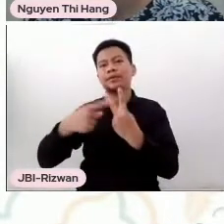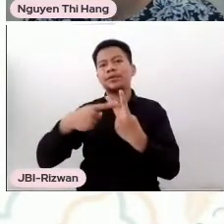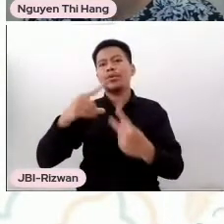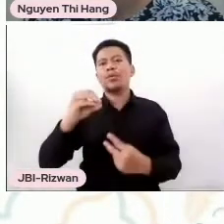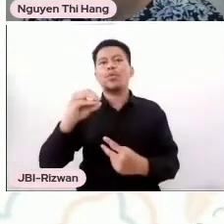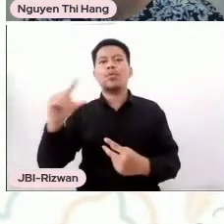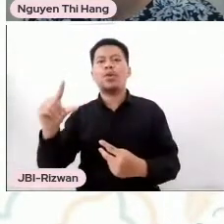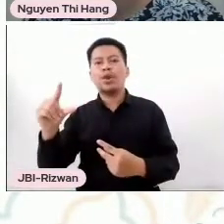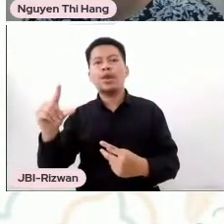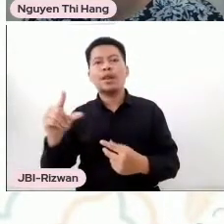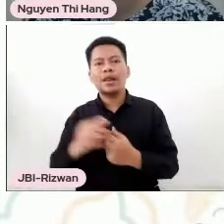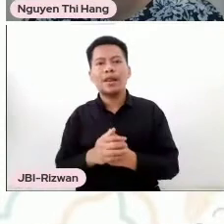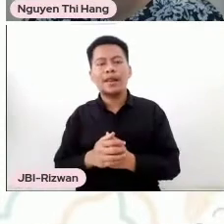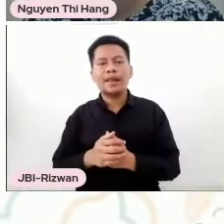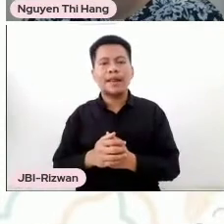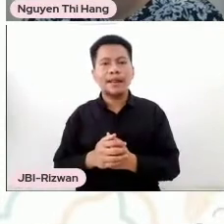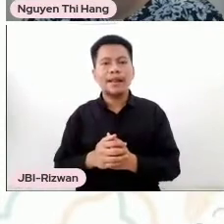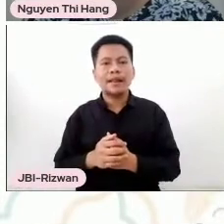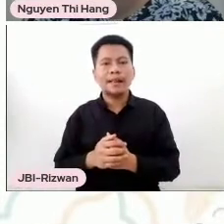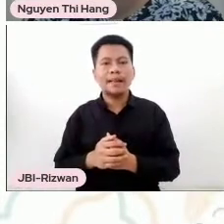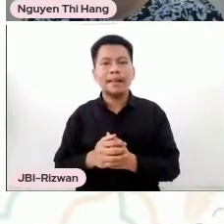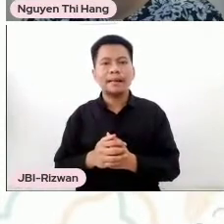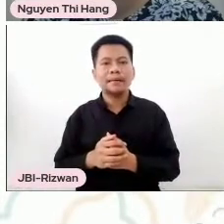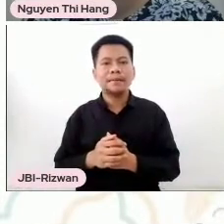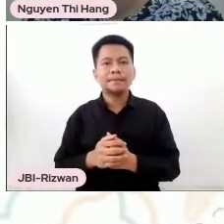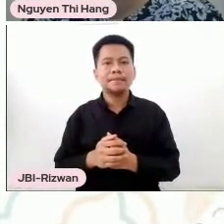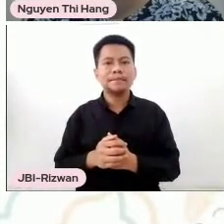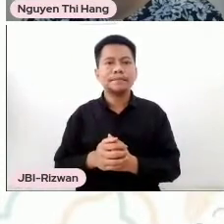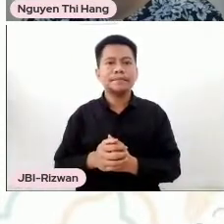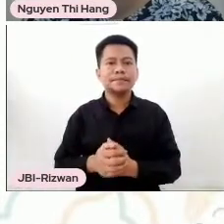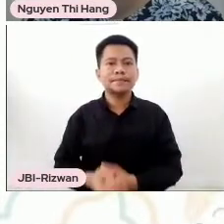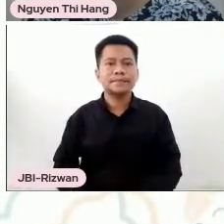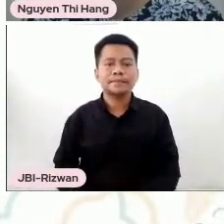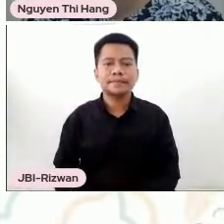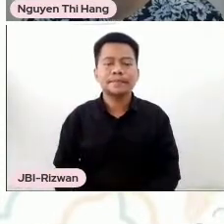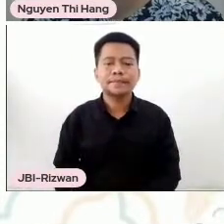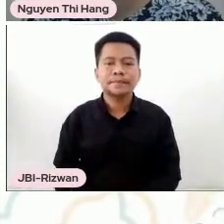laboratory school, right? The second center, ya? Yeah?